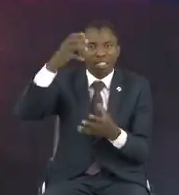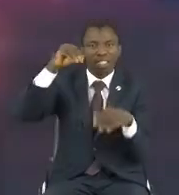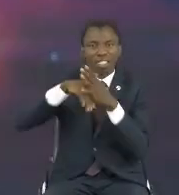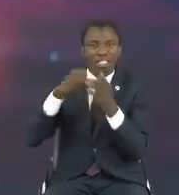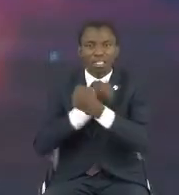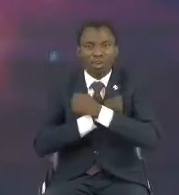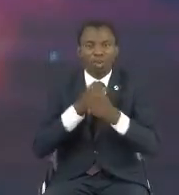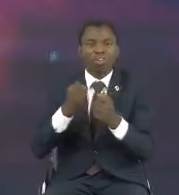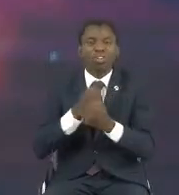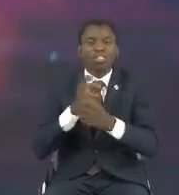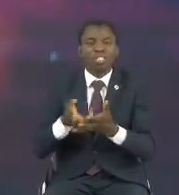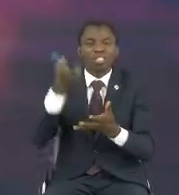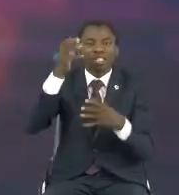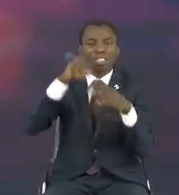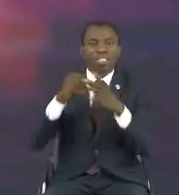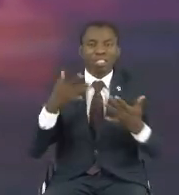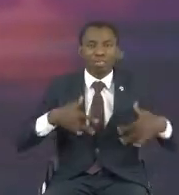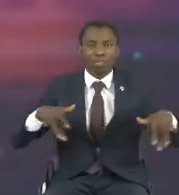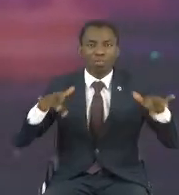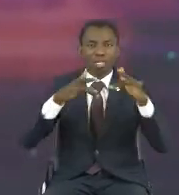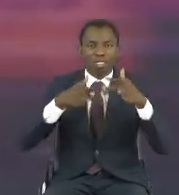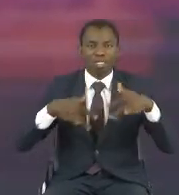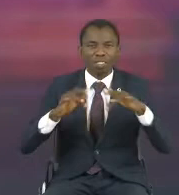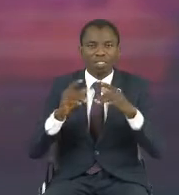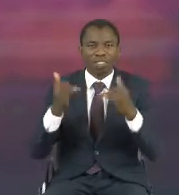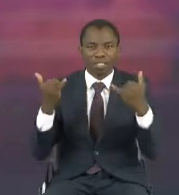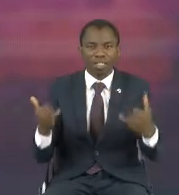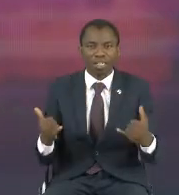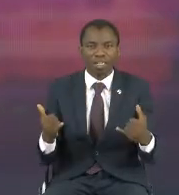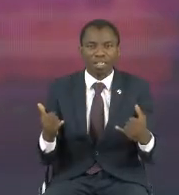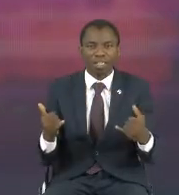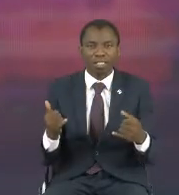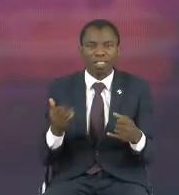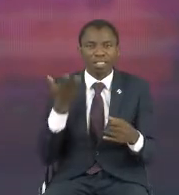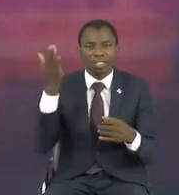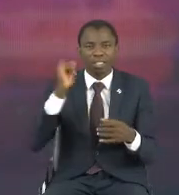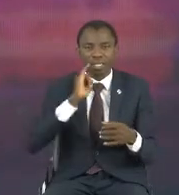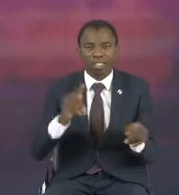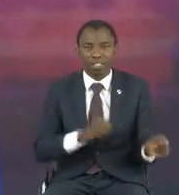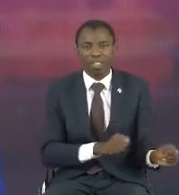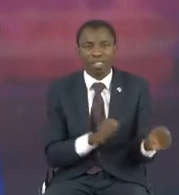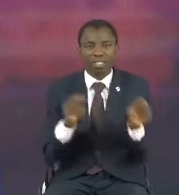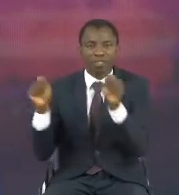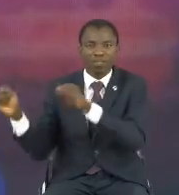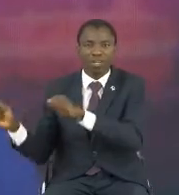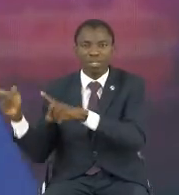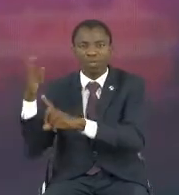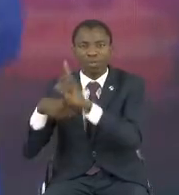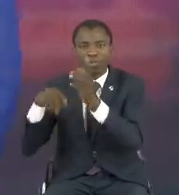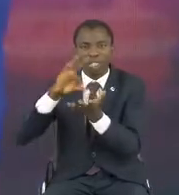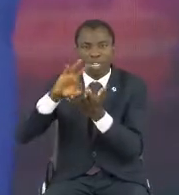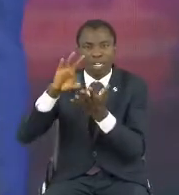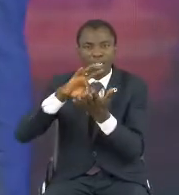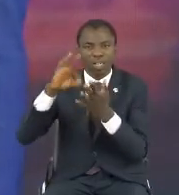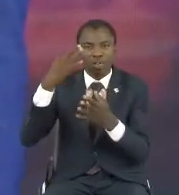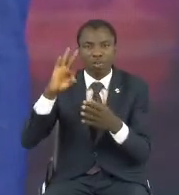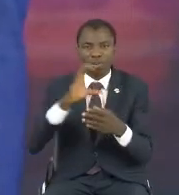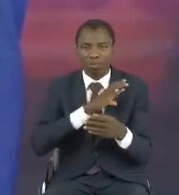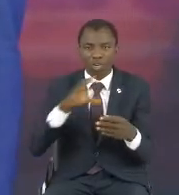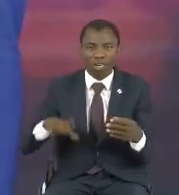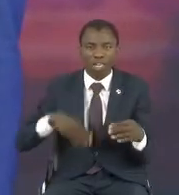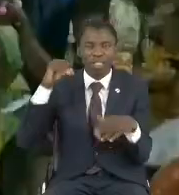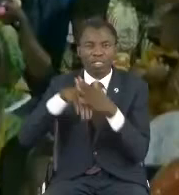in mercy. And now, there's a transfer from the account of Christ to your